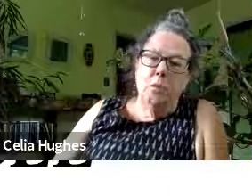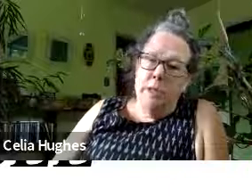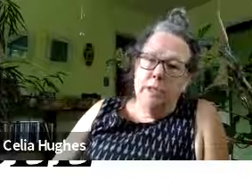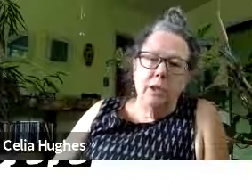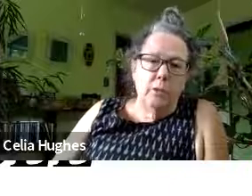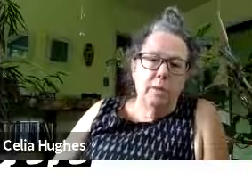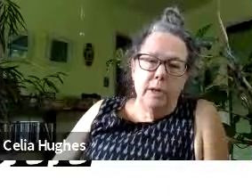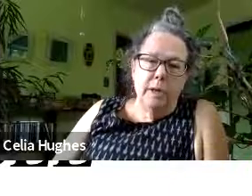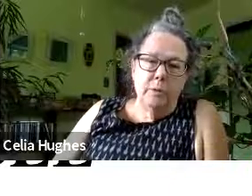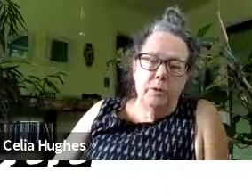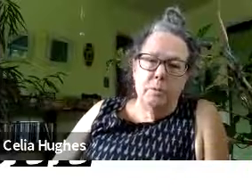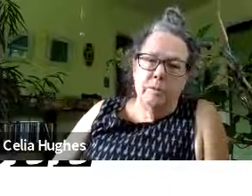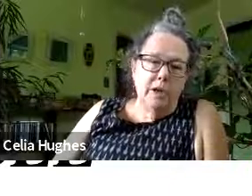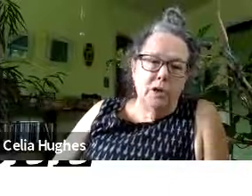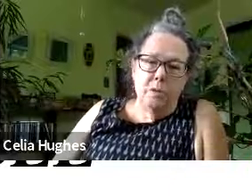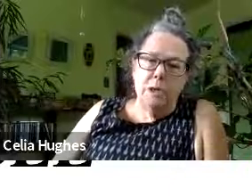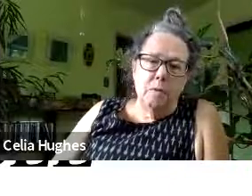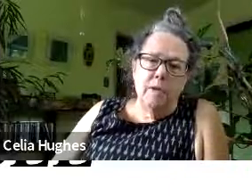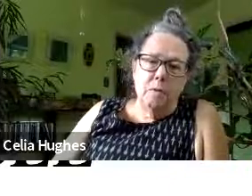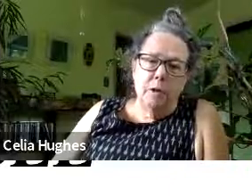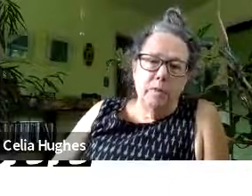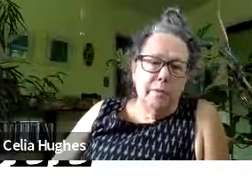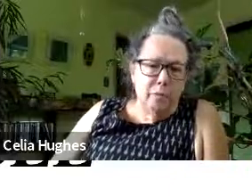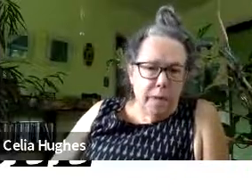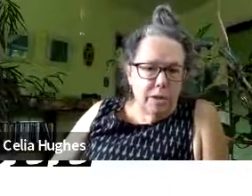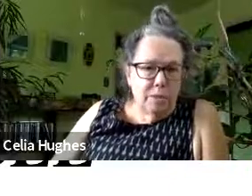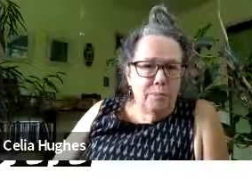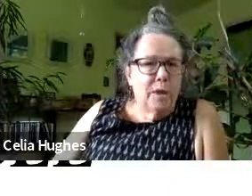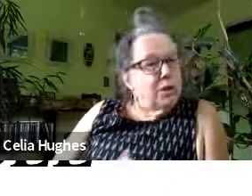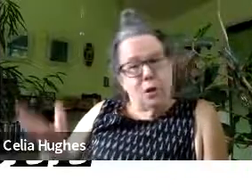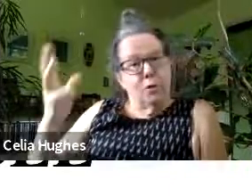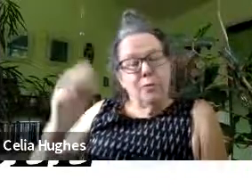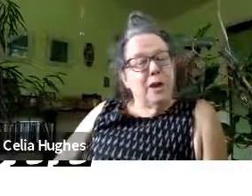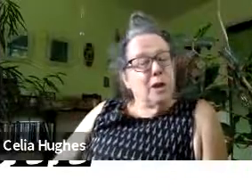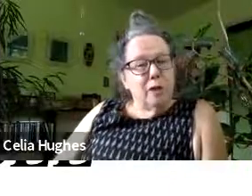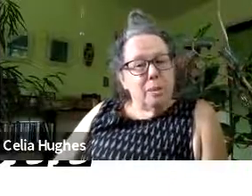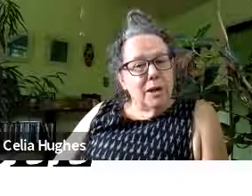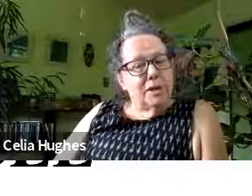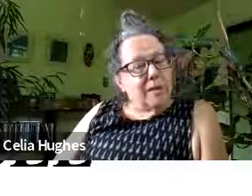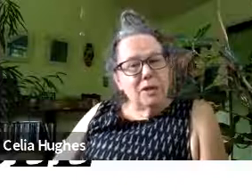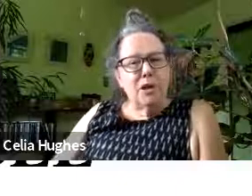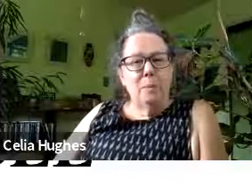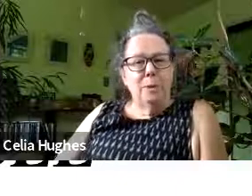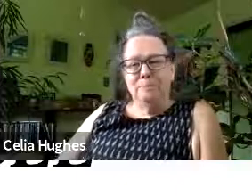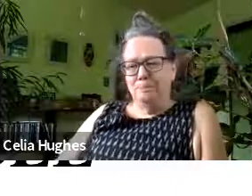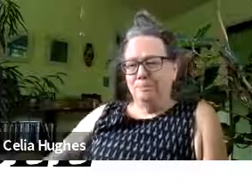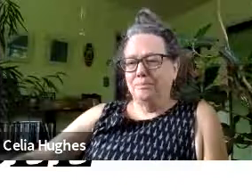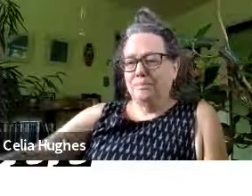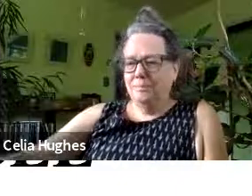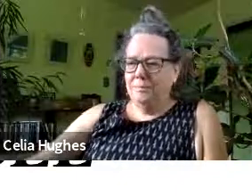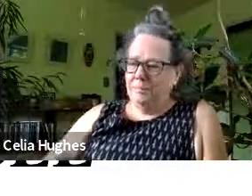who are really going to be able to provide you with some of that wonderful information. So thank you very much, and thanks for coming.